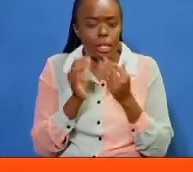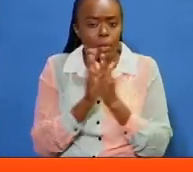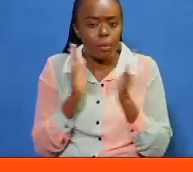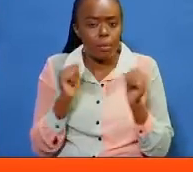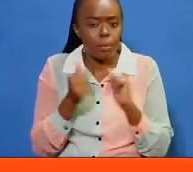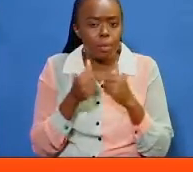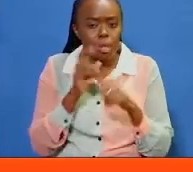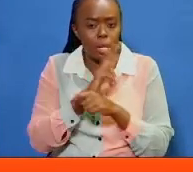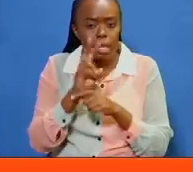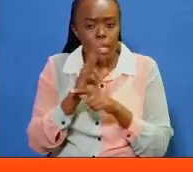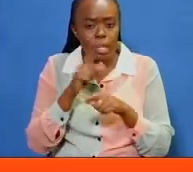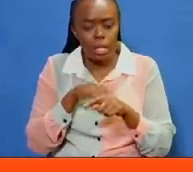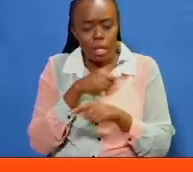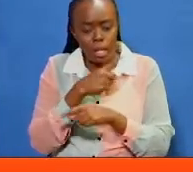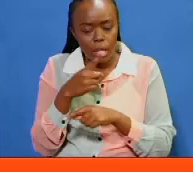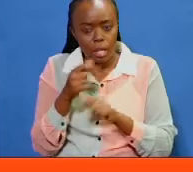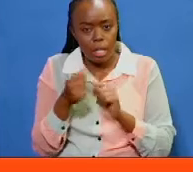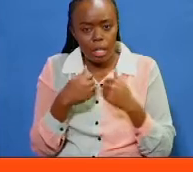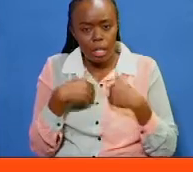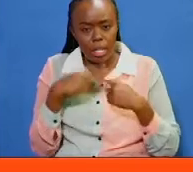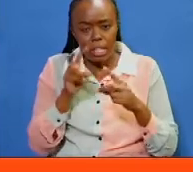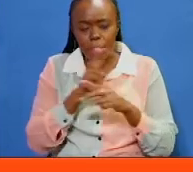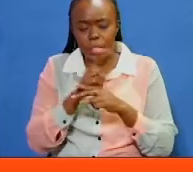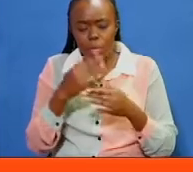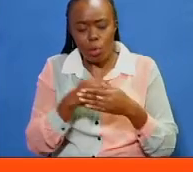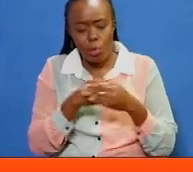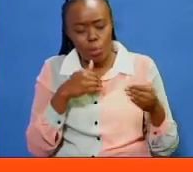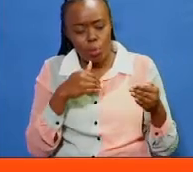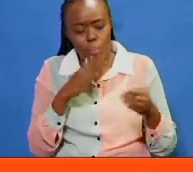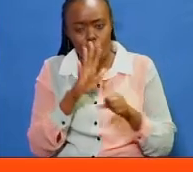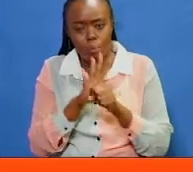niliona nilipofika hapa, niliona laini ni mrefu sana.